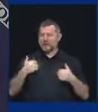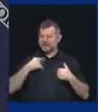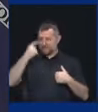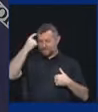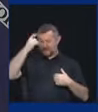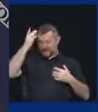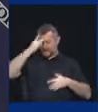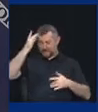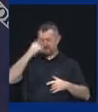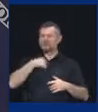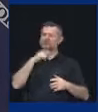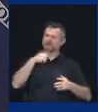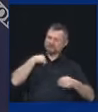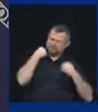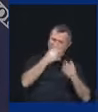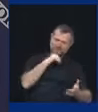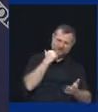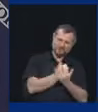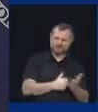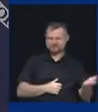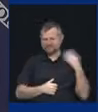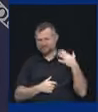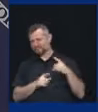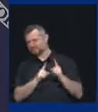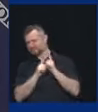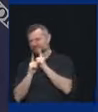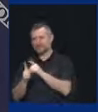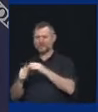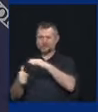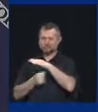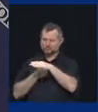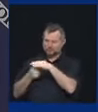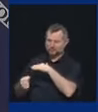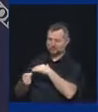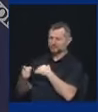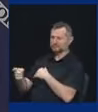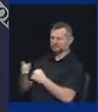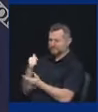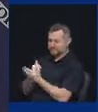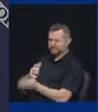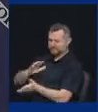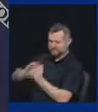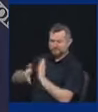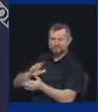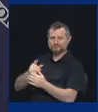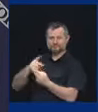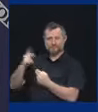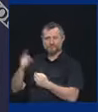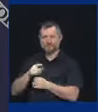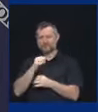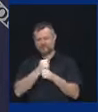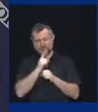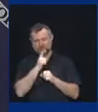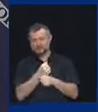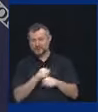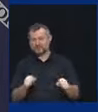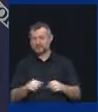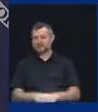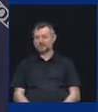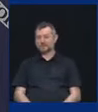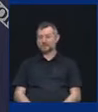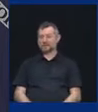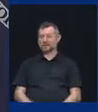We're going to bring you to a shelter that can get you help and a shelter that is safe. You know what the homeless say to me all the time? And I've been working